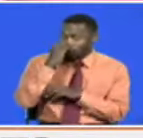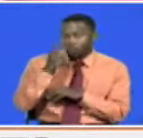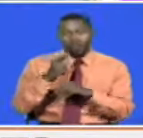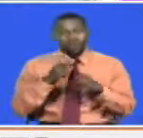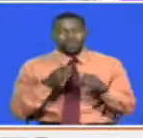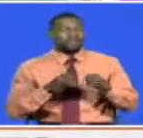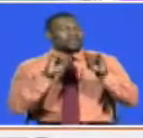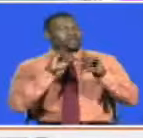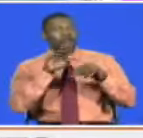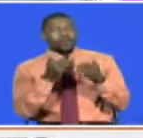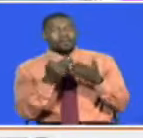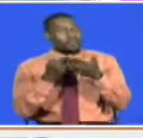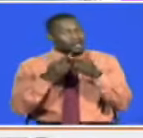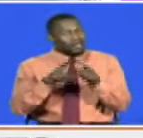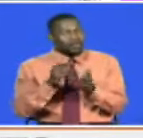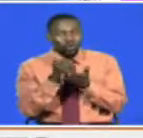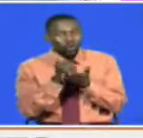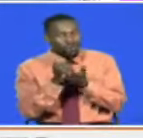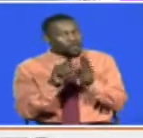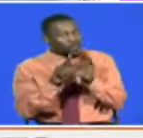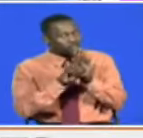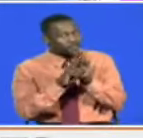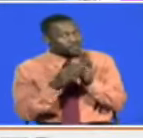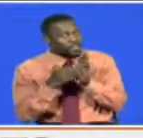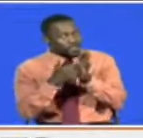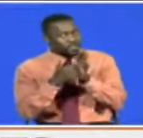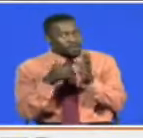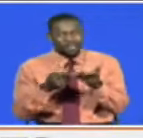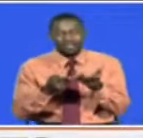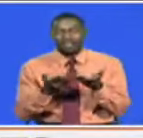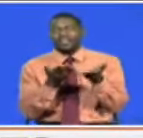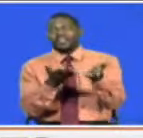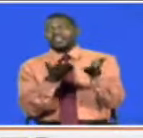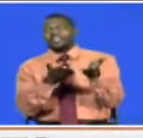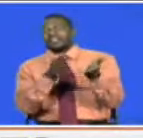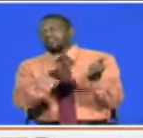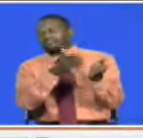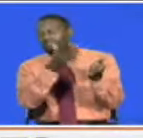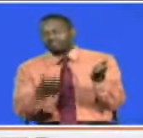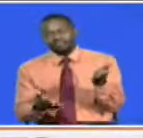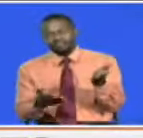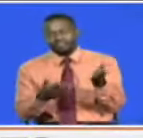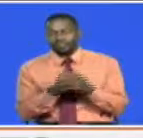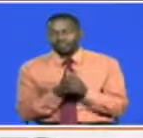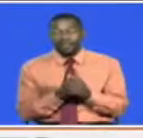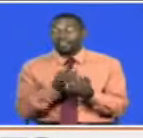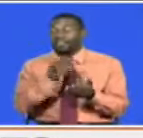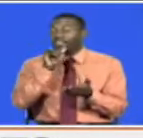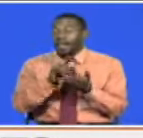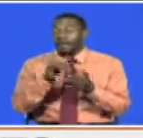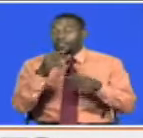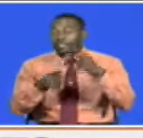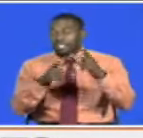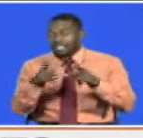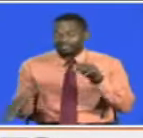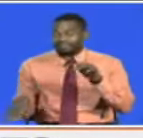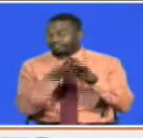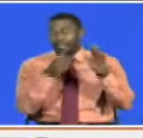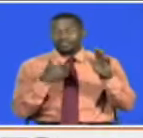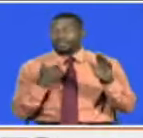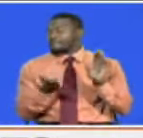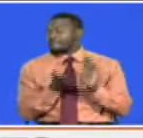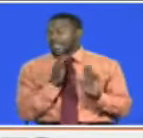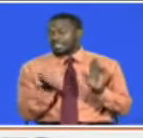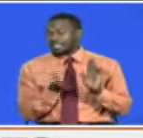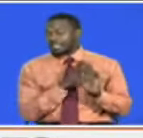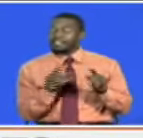including coffee laws, are still pending in the two chambers of parliament. Ile speed walitumia kunitoa. Watumia hiyo